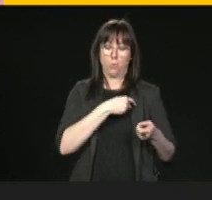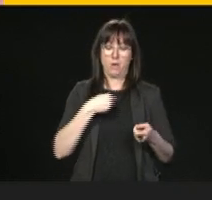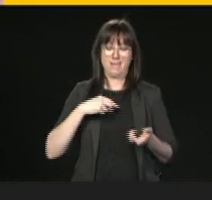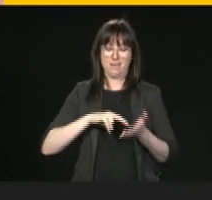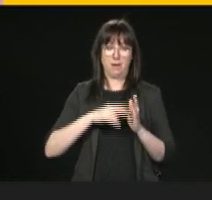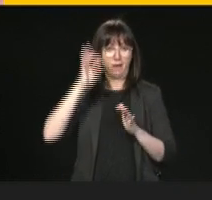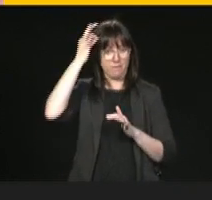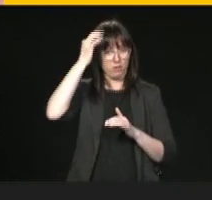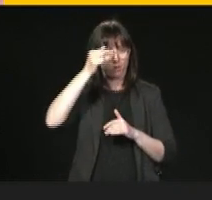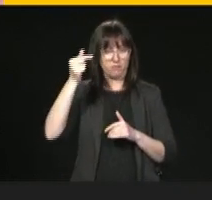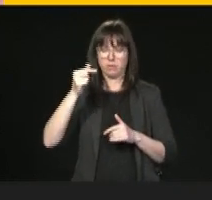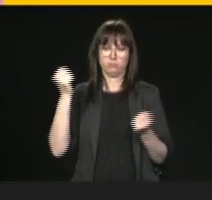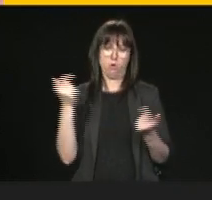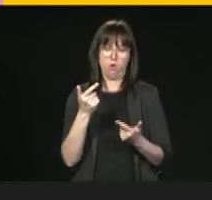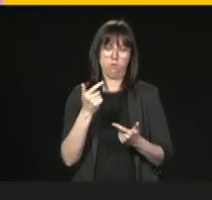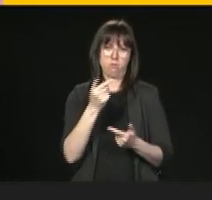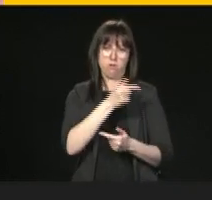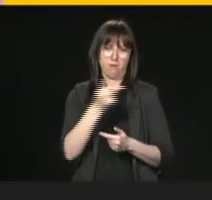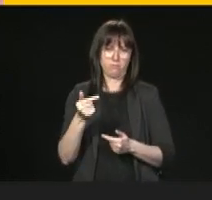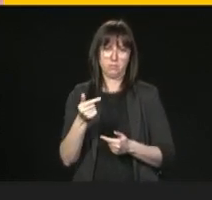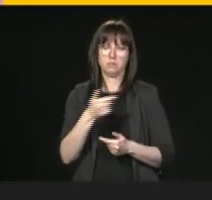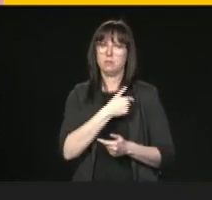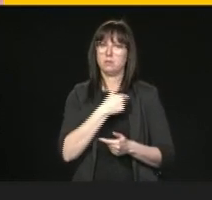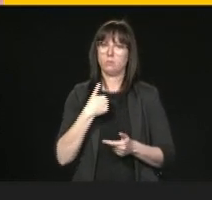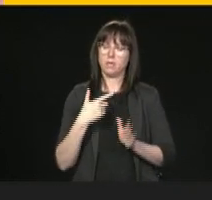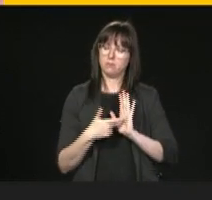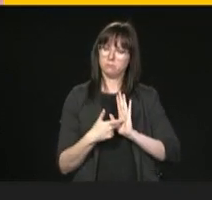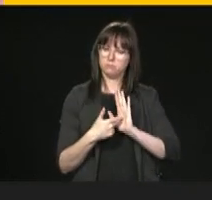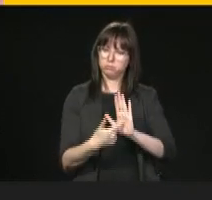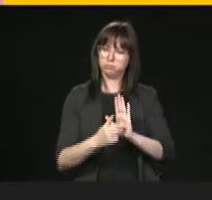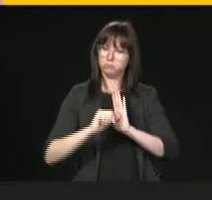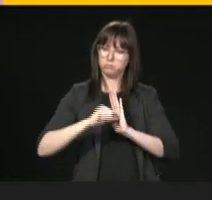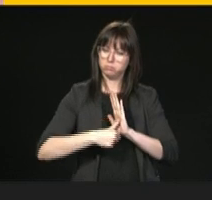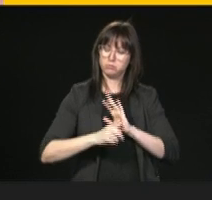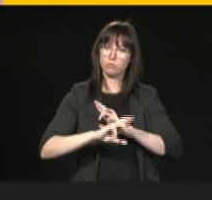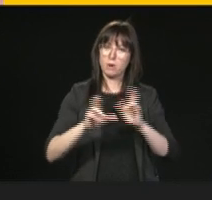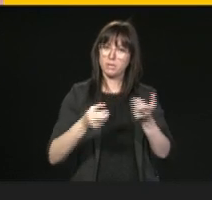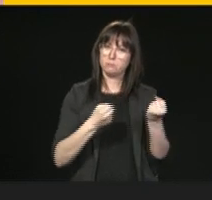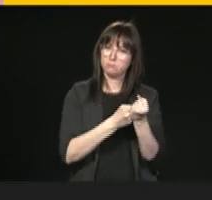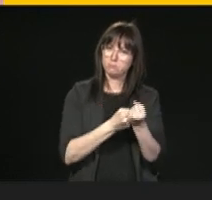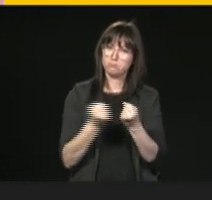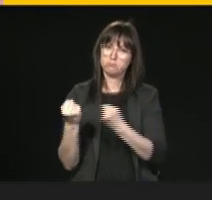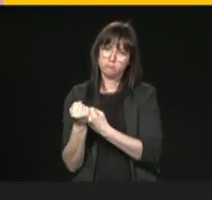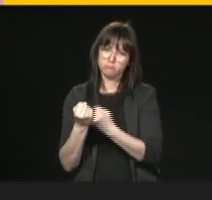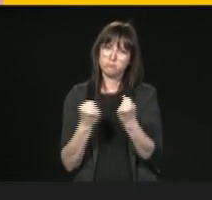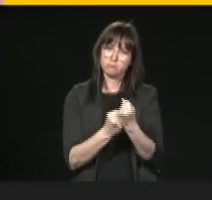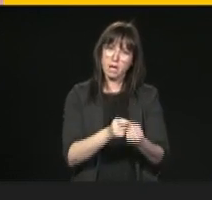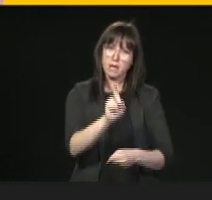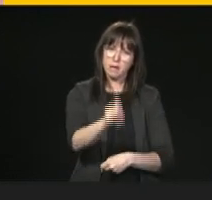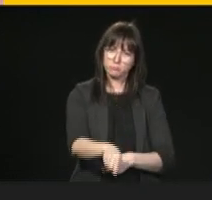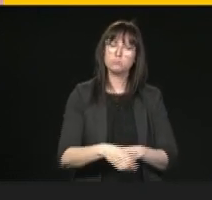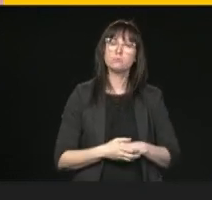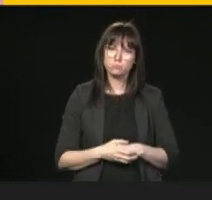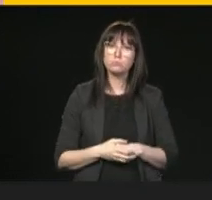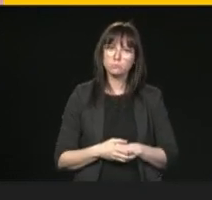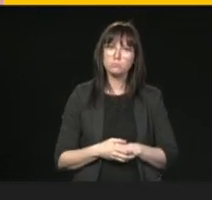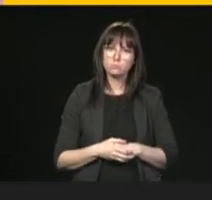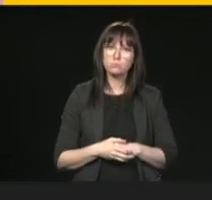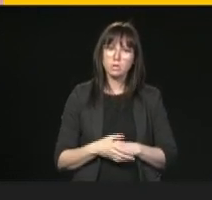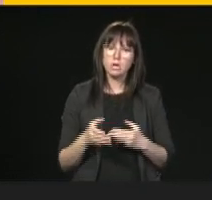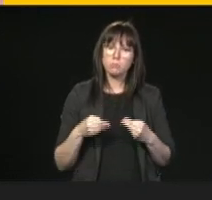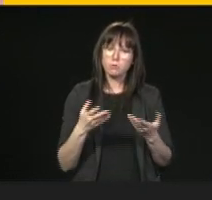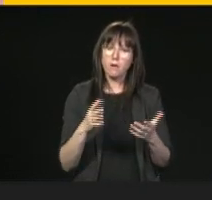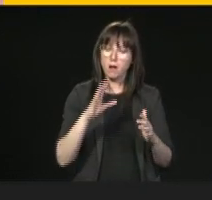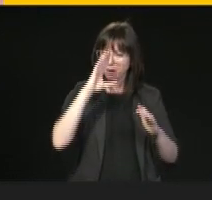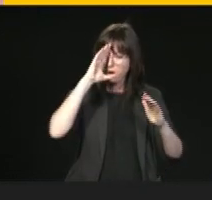demonstrate to Canadians that we are there to help each other and that we are there to provide the hope that we need to go through this this crisis. And